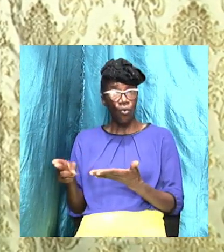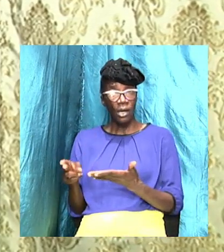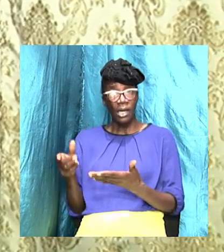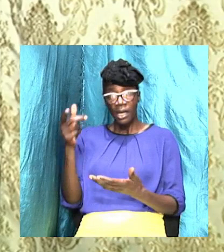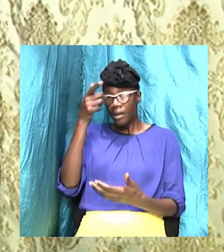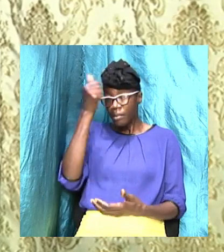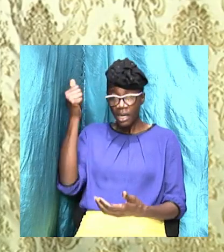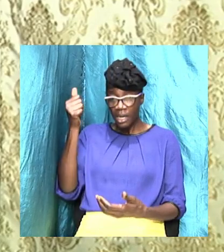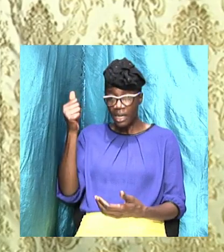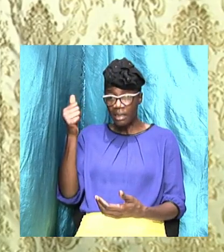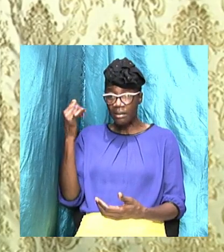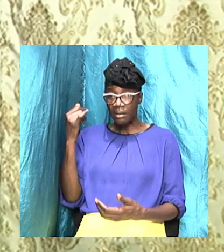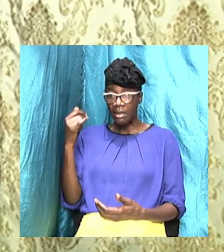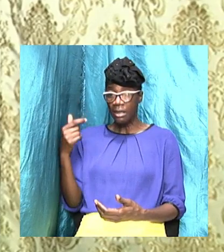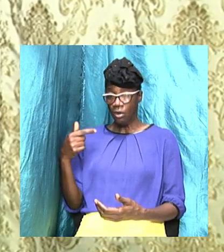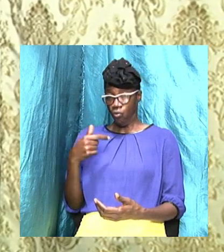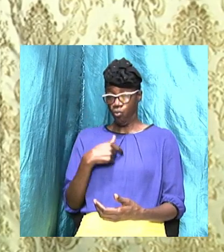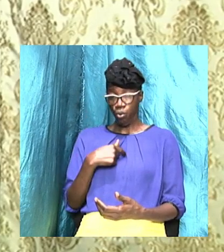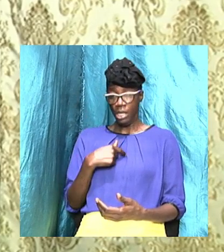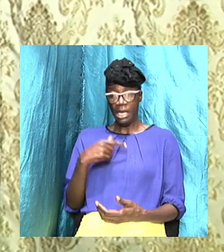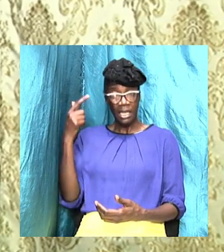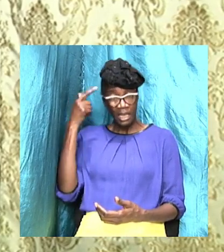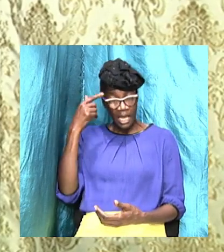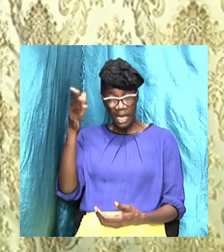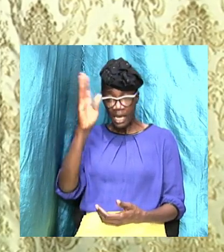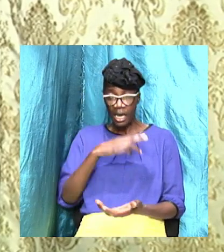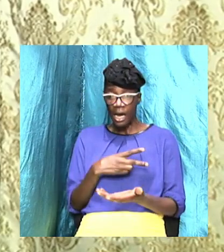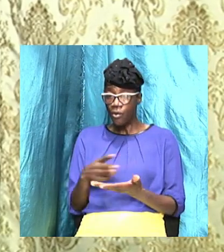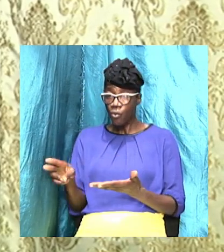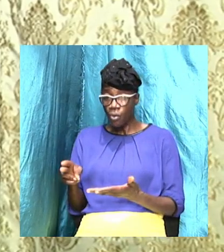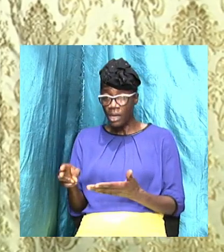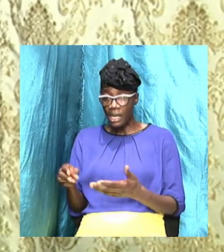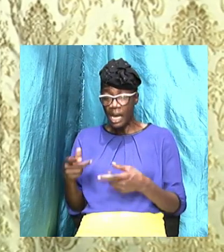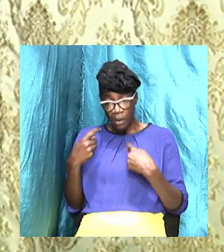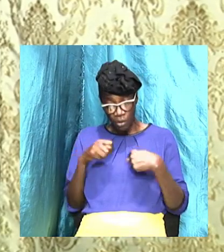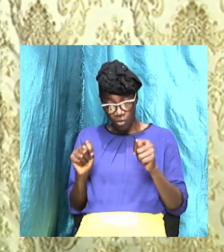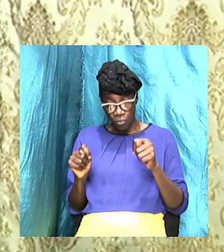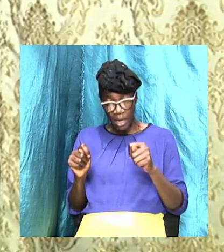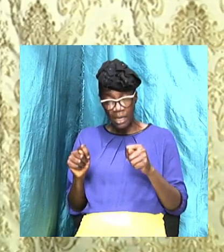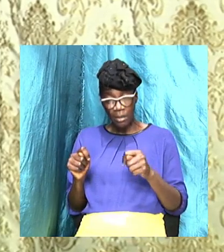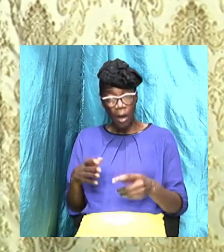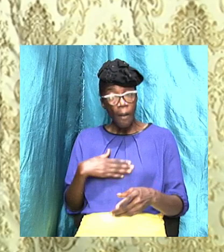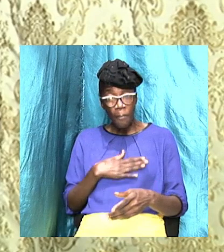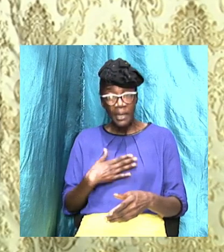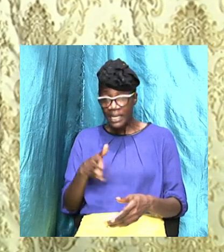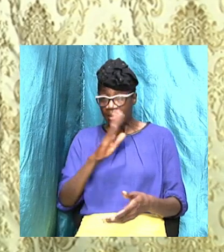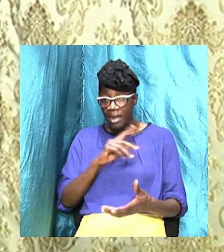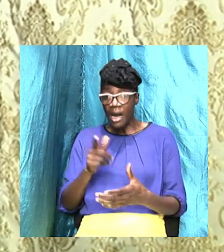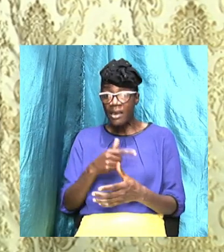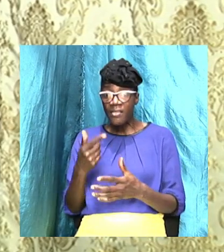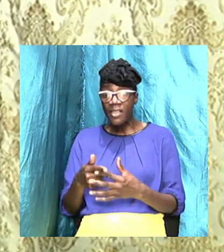Because if we think that God is holy and we're trying to please God, then our walk will be holy.